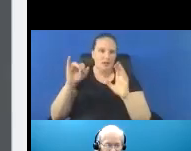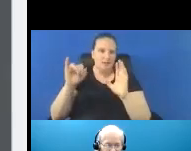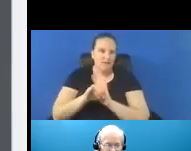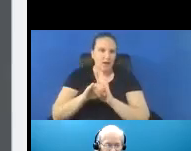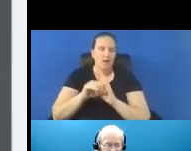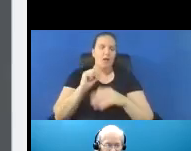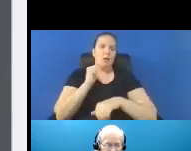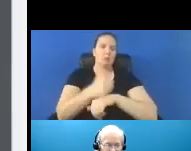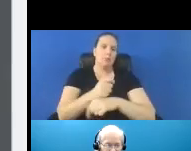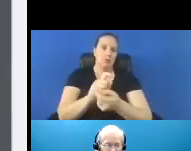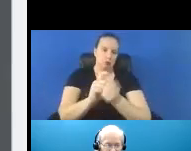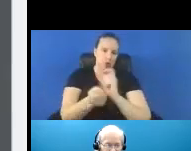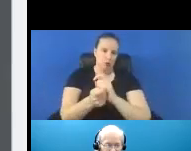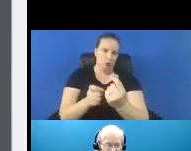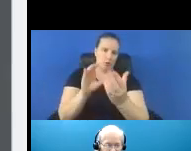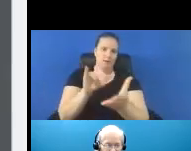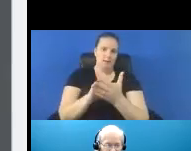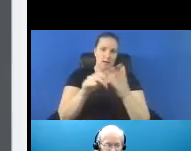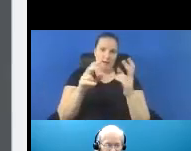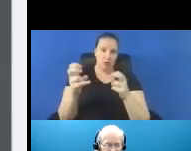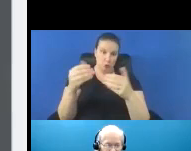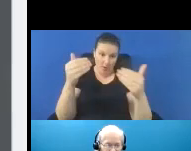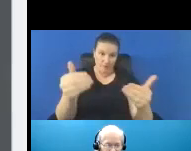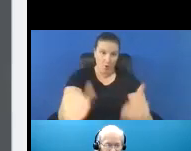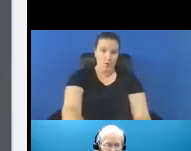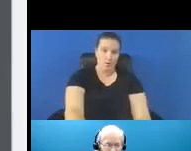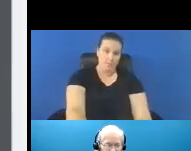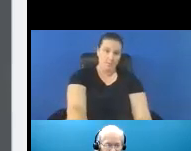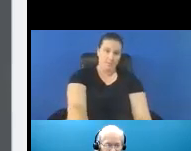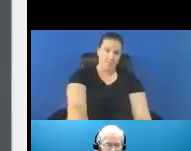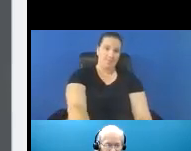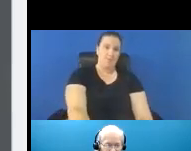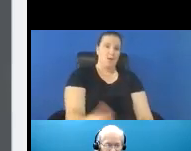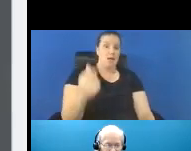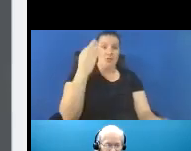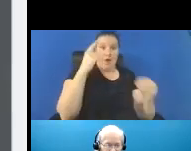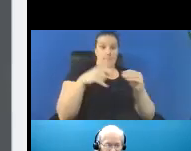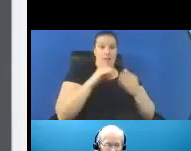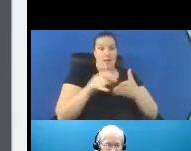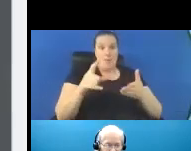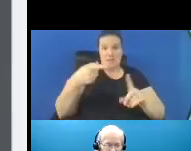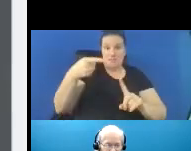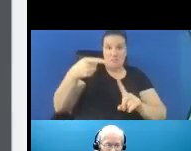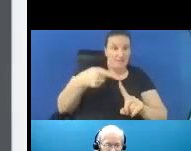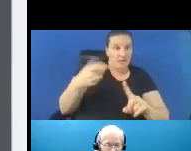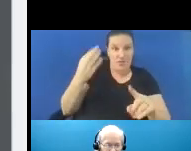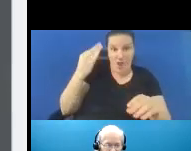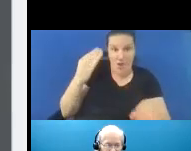implement changes to address those issues moving forward. Any thoughts on that one specifically?